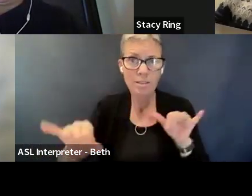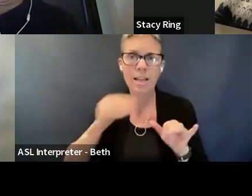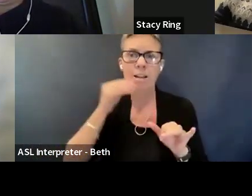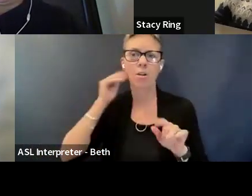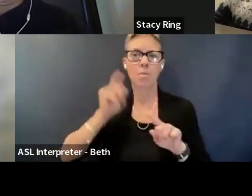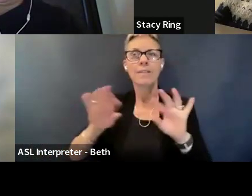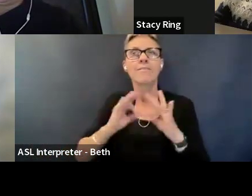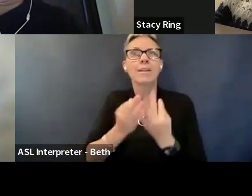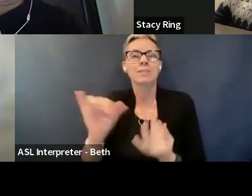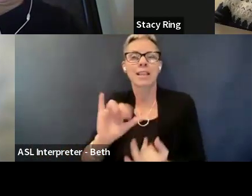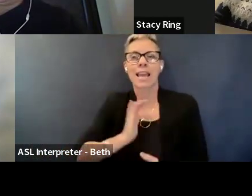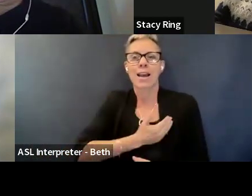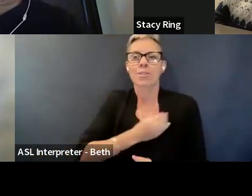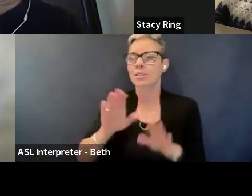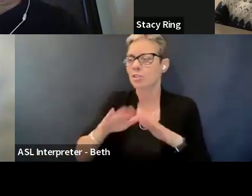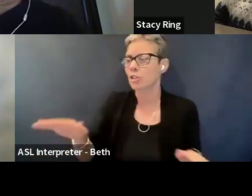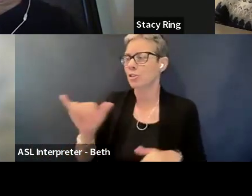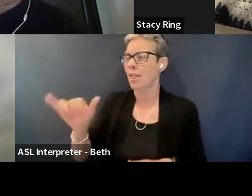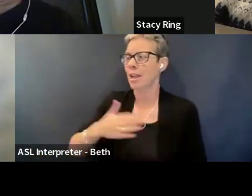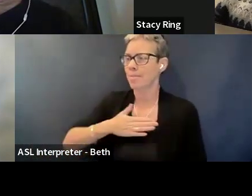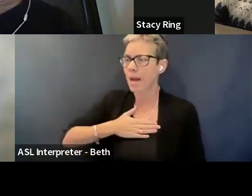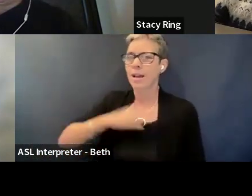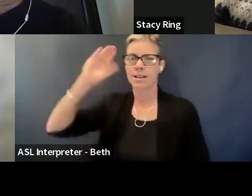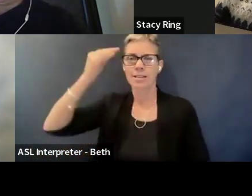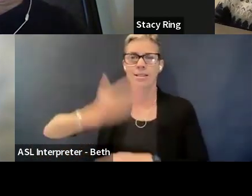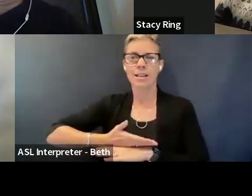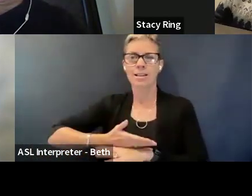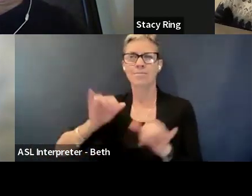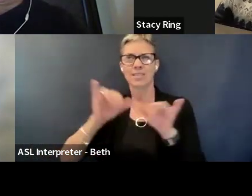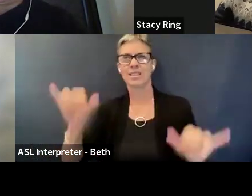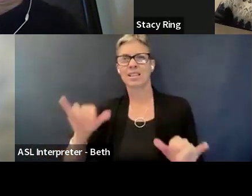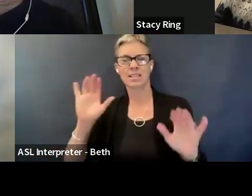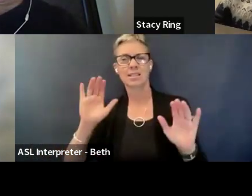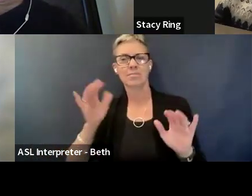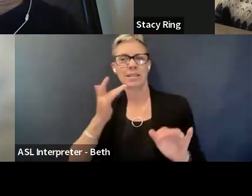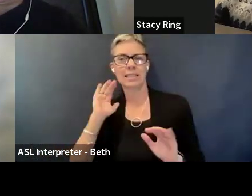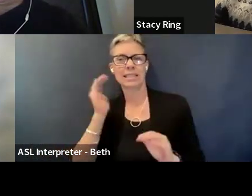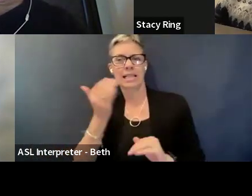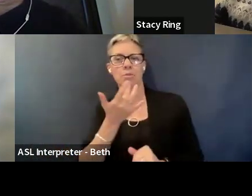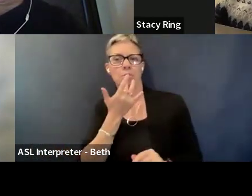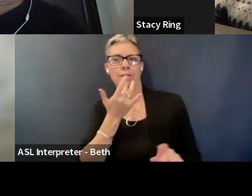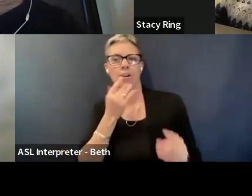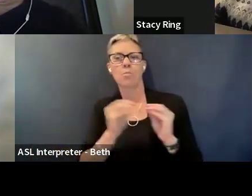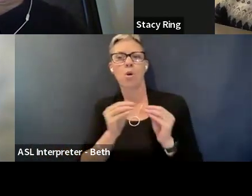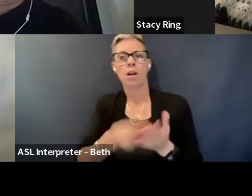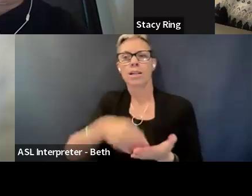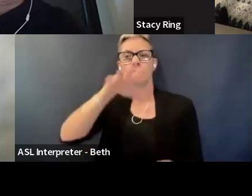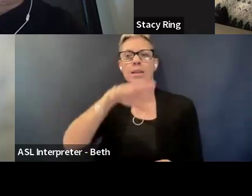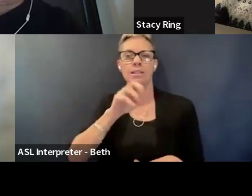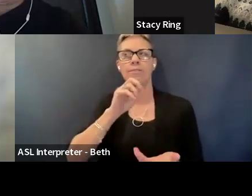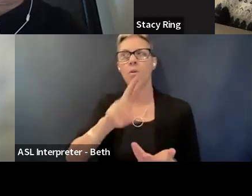like ours and children like mine, the system does seem to favor more expensive institutional or